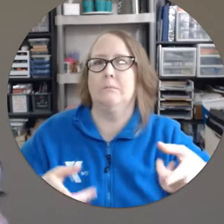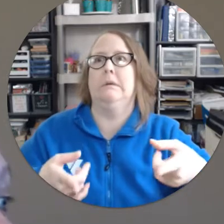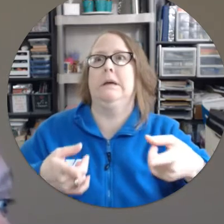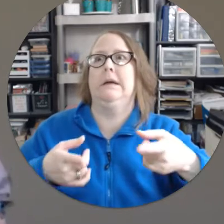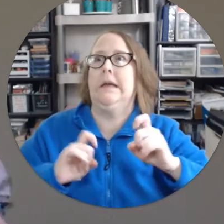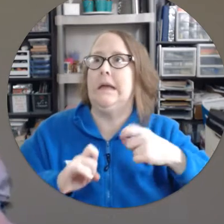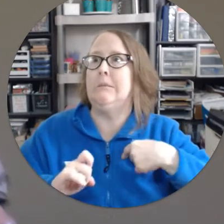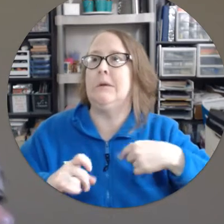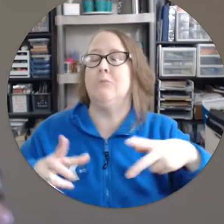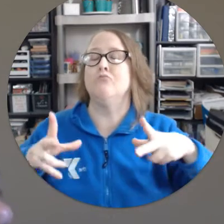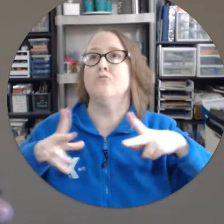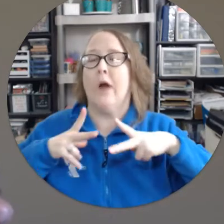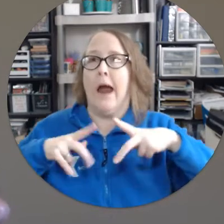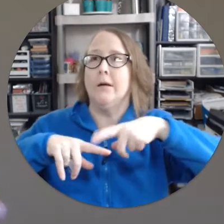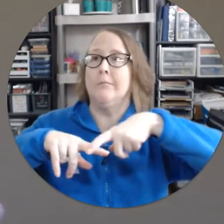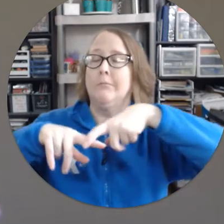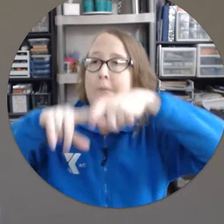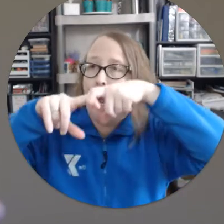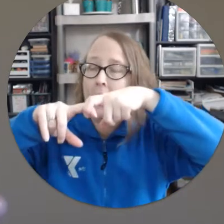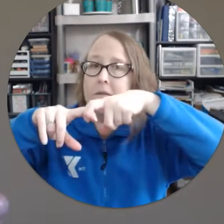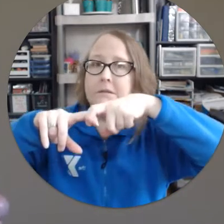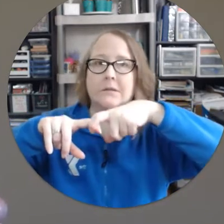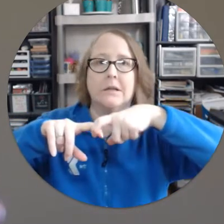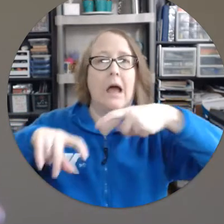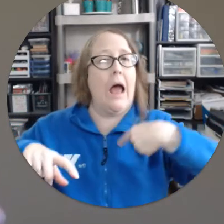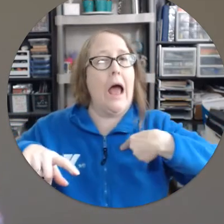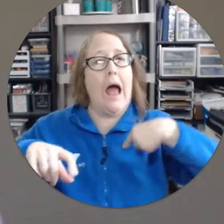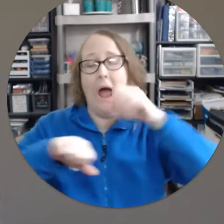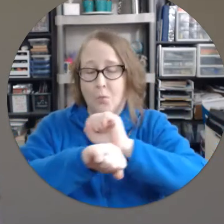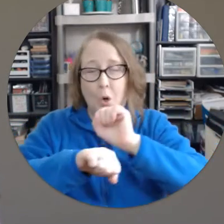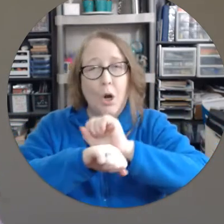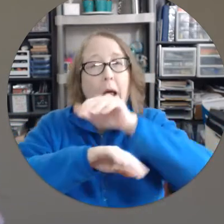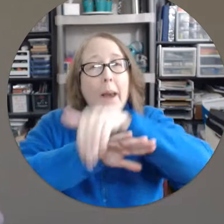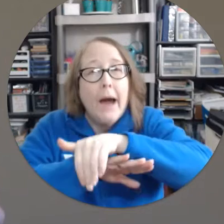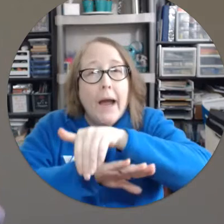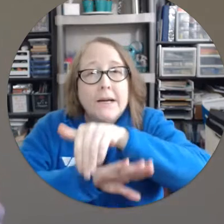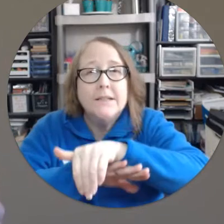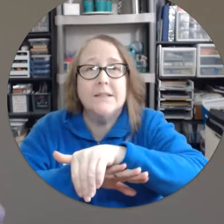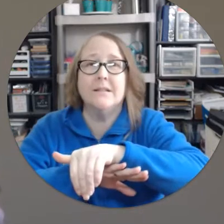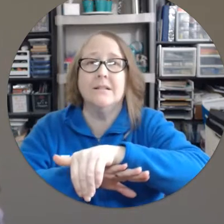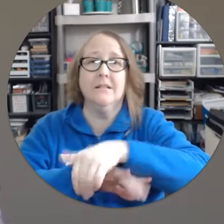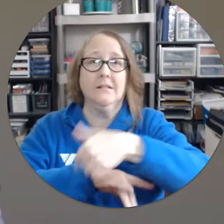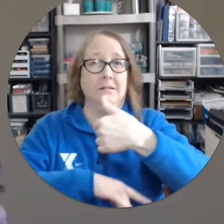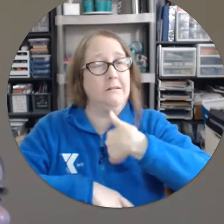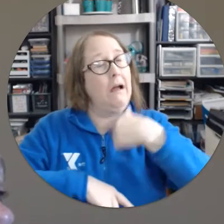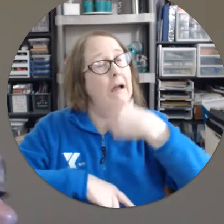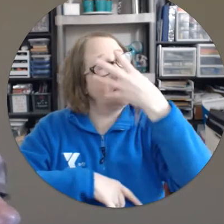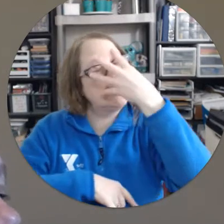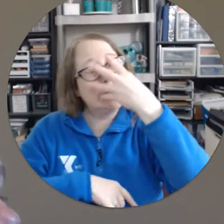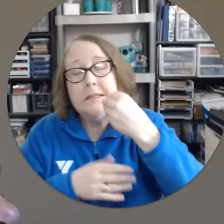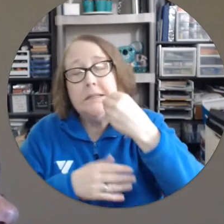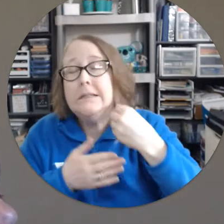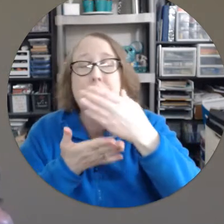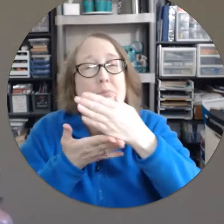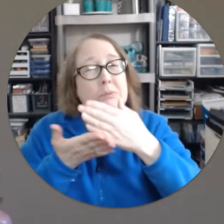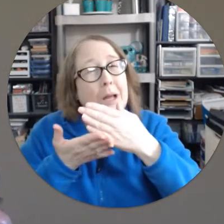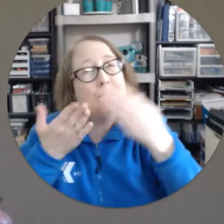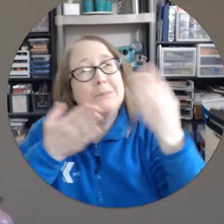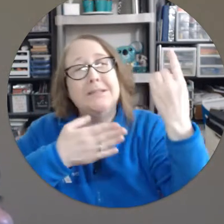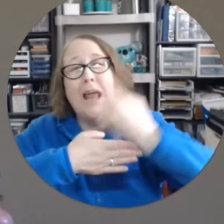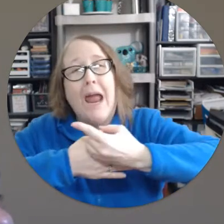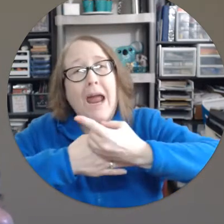a break. I worked at night. I've got to get some sleep in the